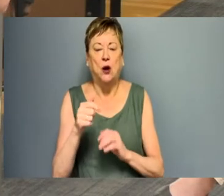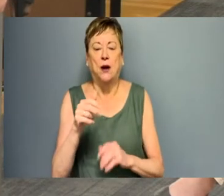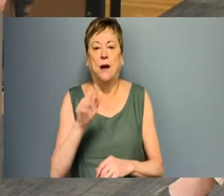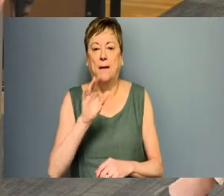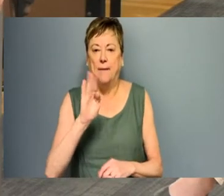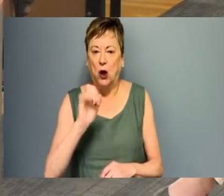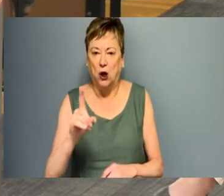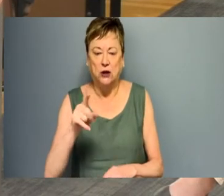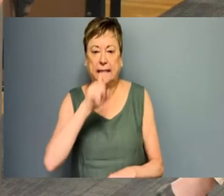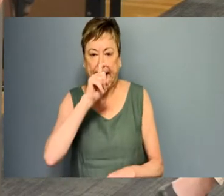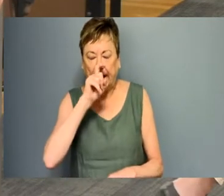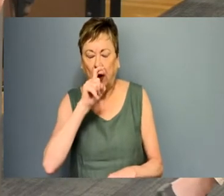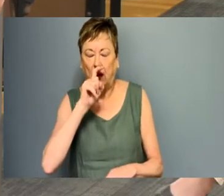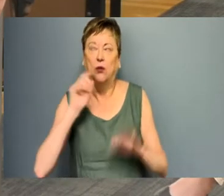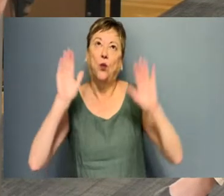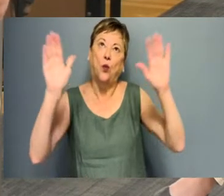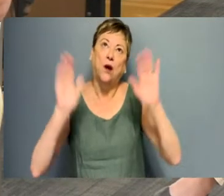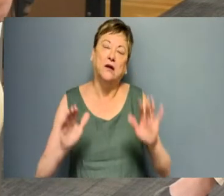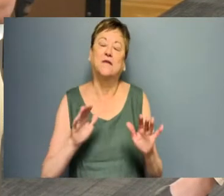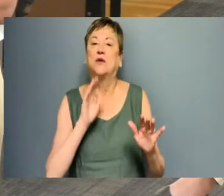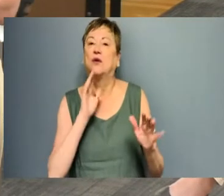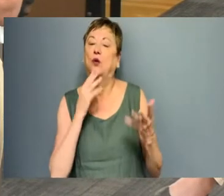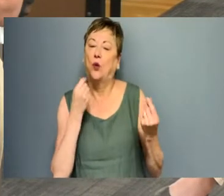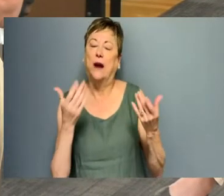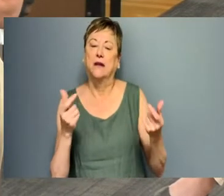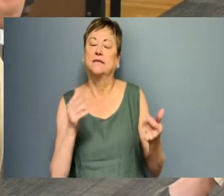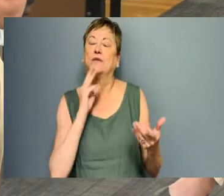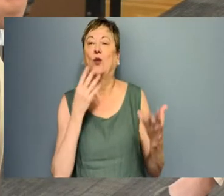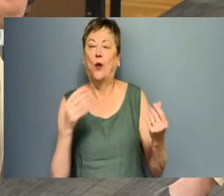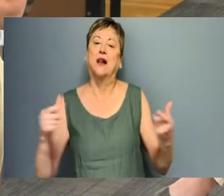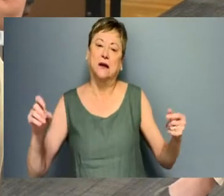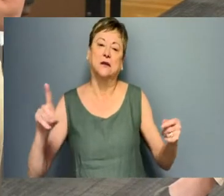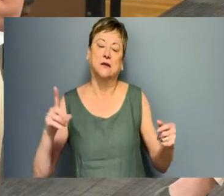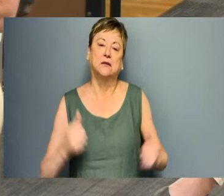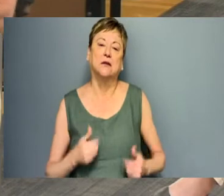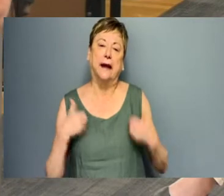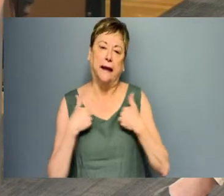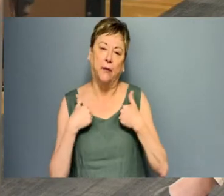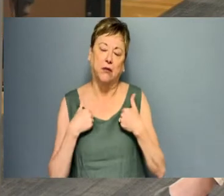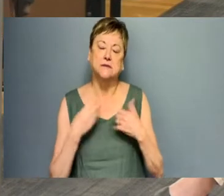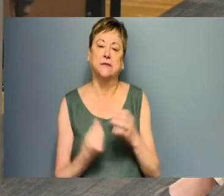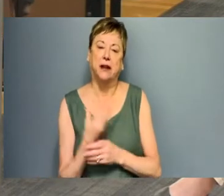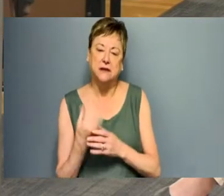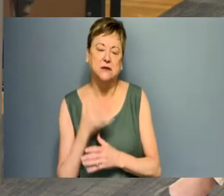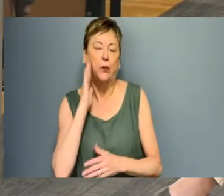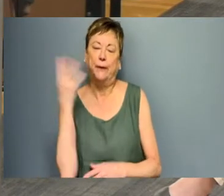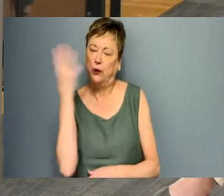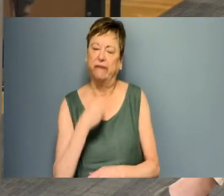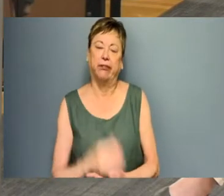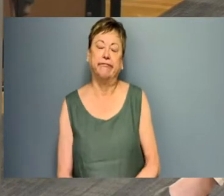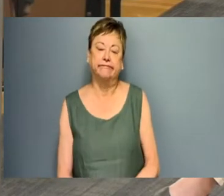of wonderful wetland habitat there, and it's a really beautiful, it will be a really beautiful area